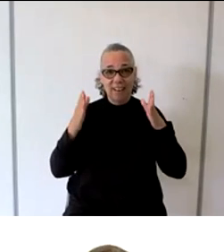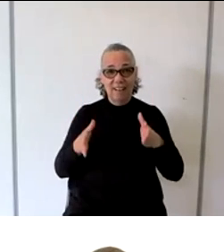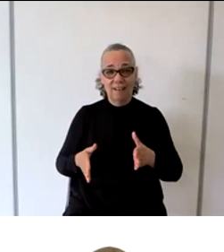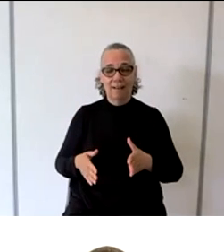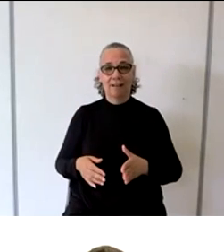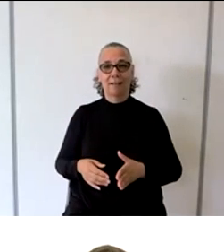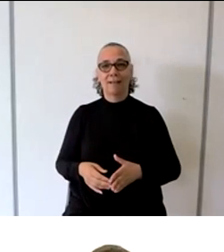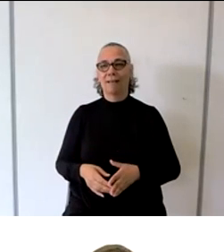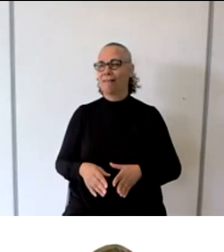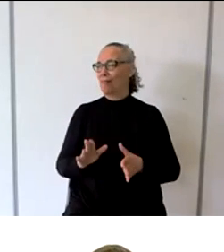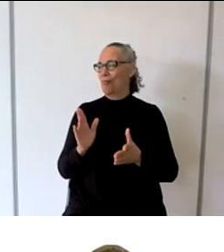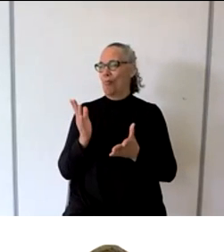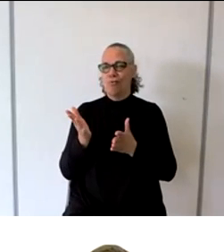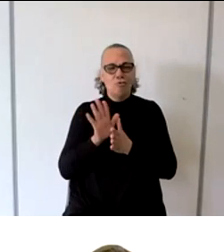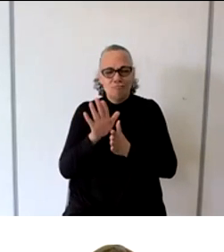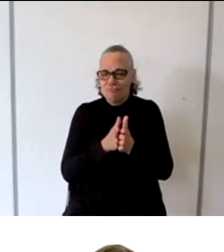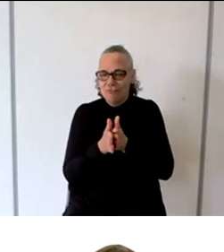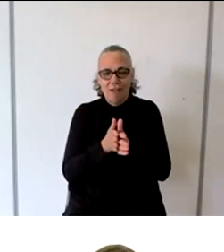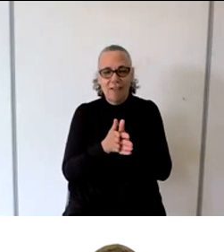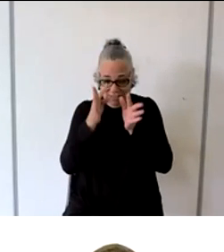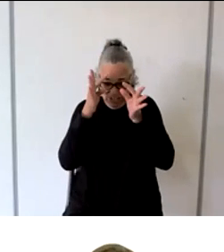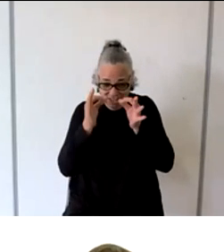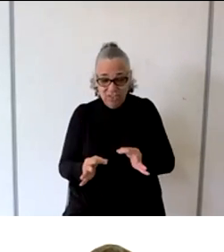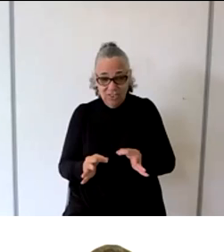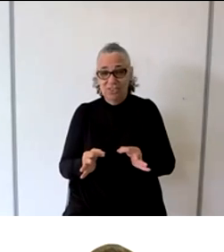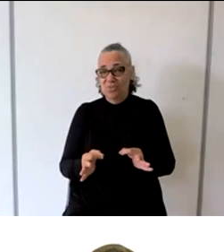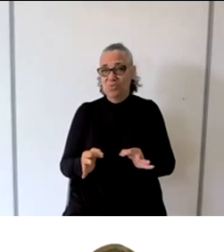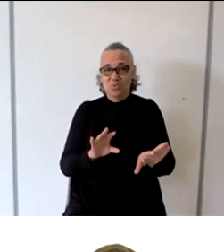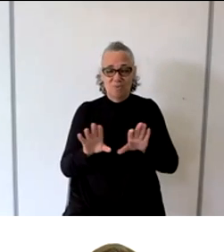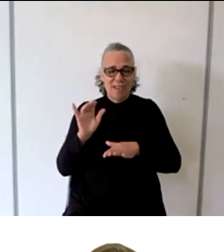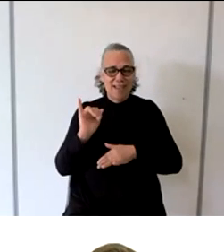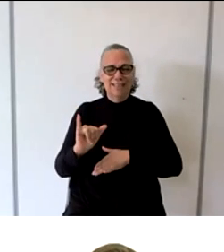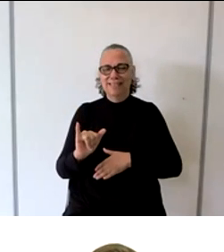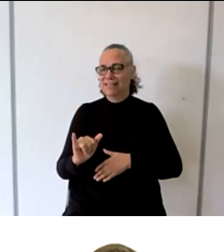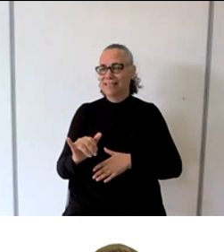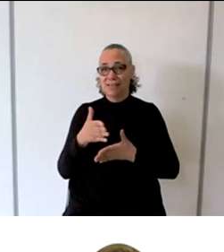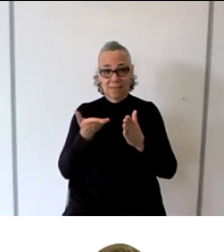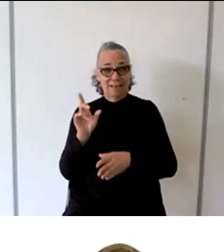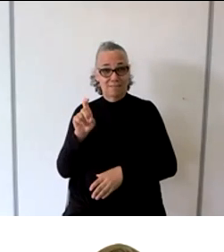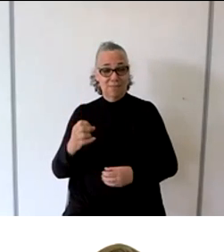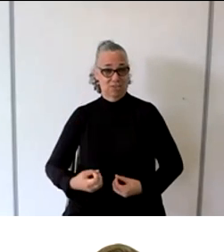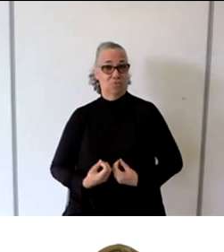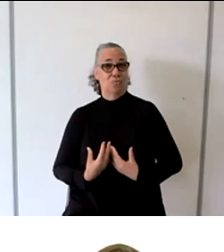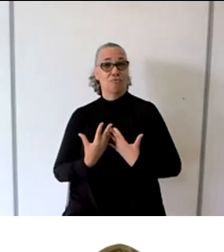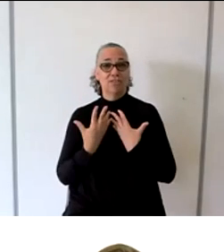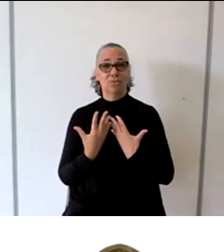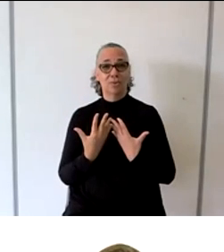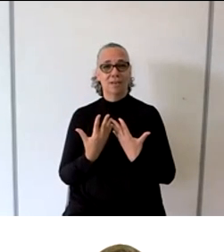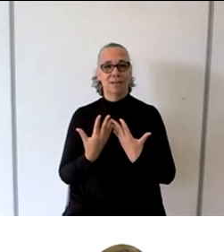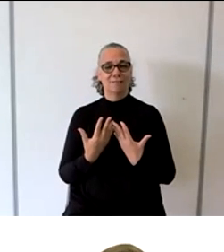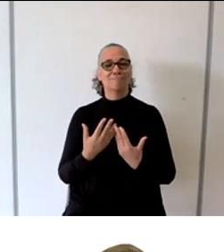And have, you know, the drive and determination to be a high level athlete is something that can be, it should be inspirational. And I think that's